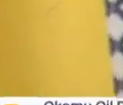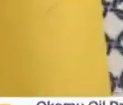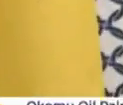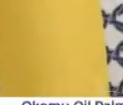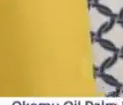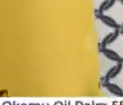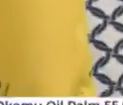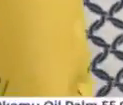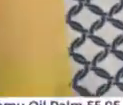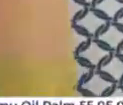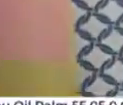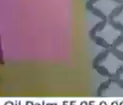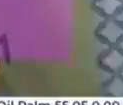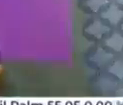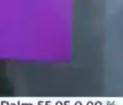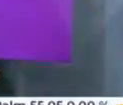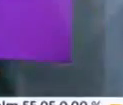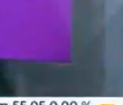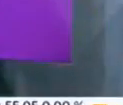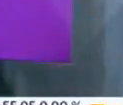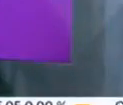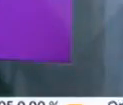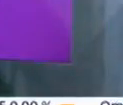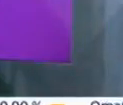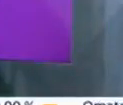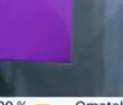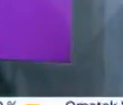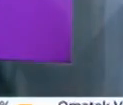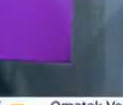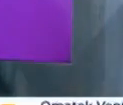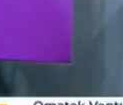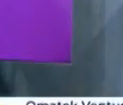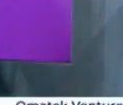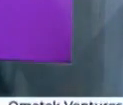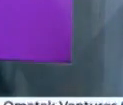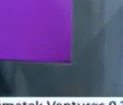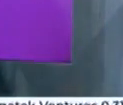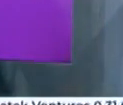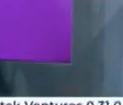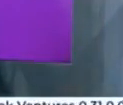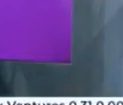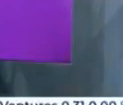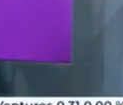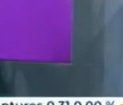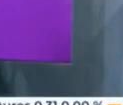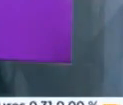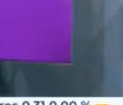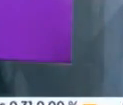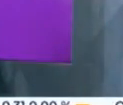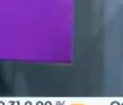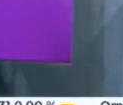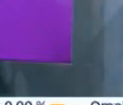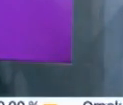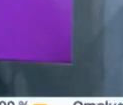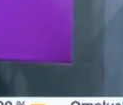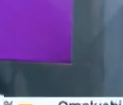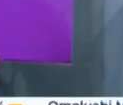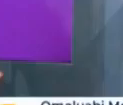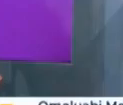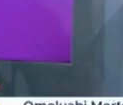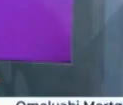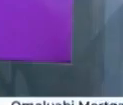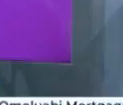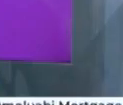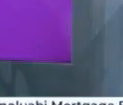and we feel that's the best foundation for the children. So we're not just channeling them towards academics too early, but we also work on